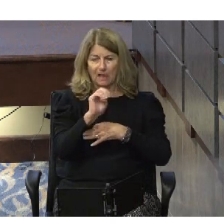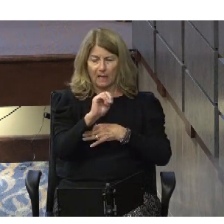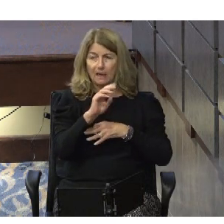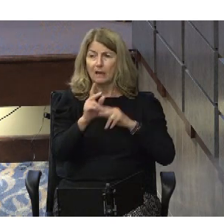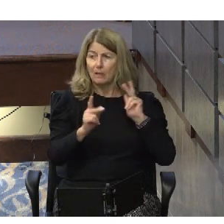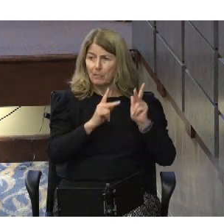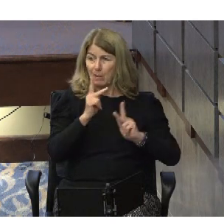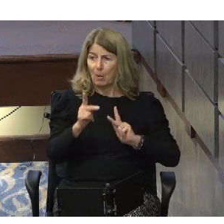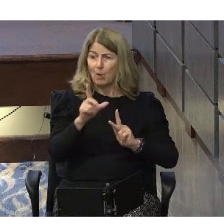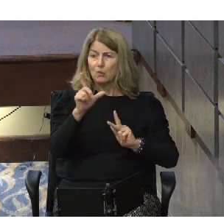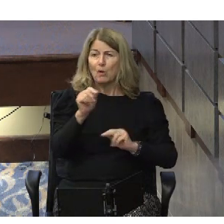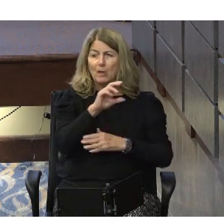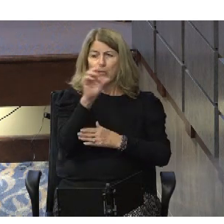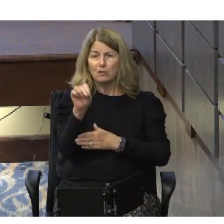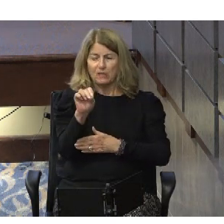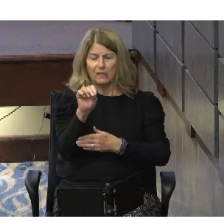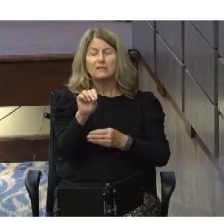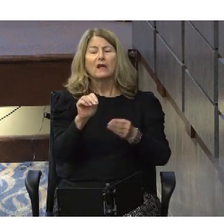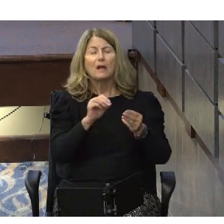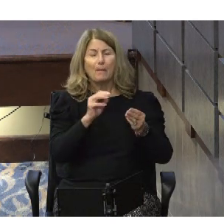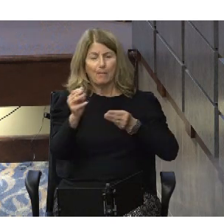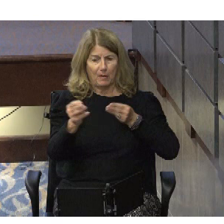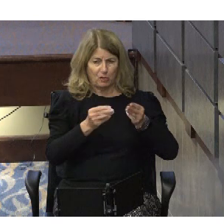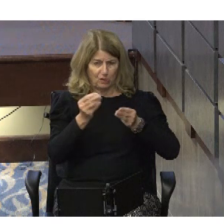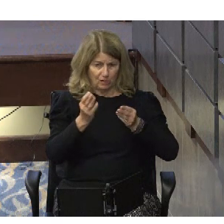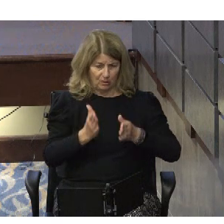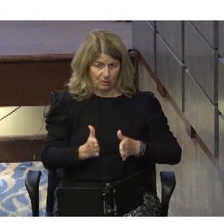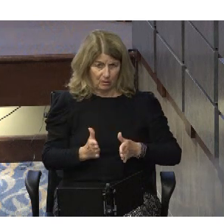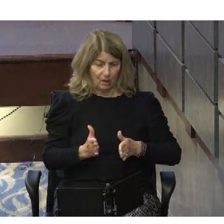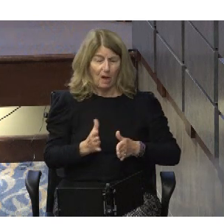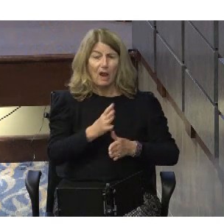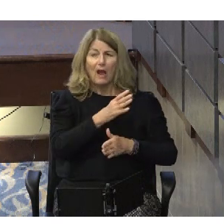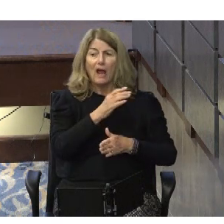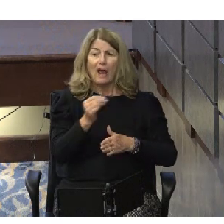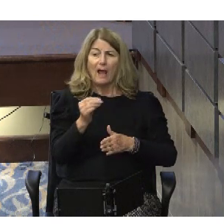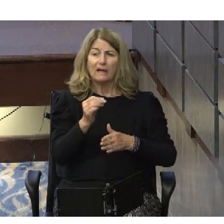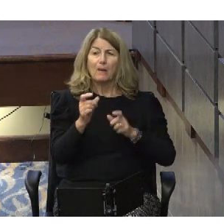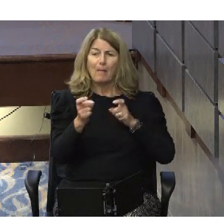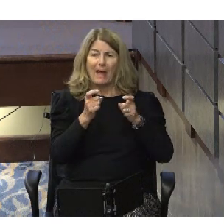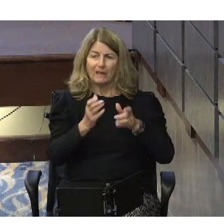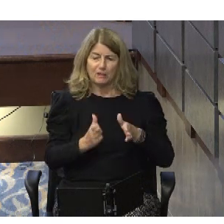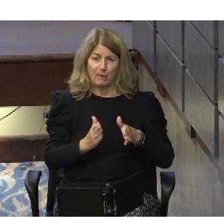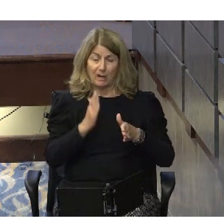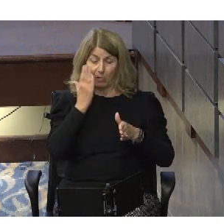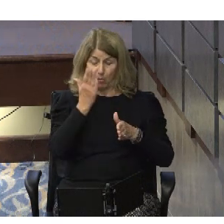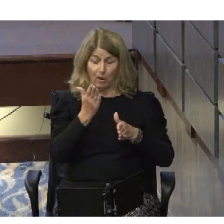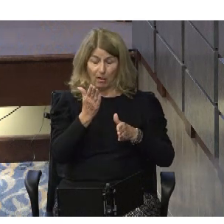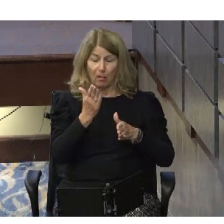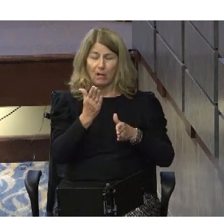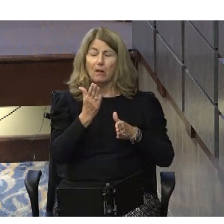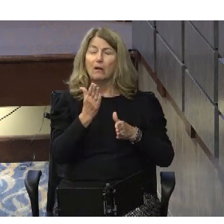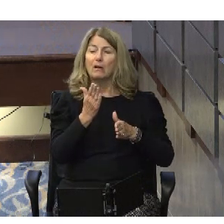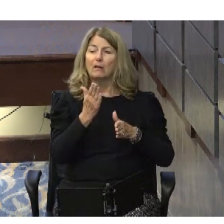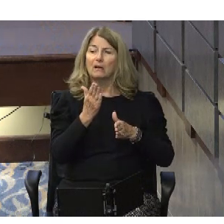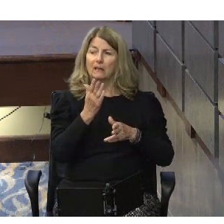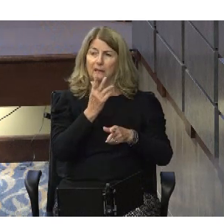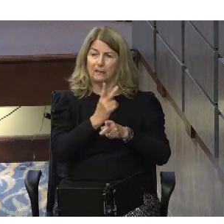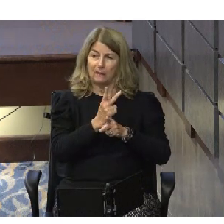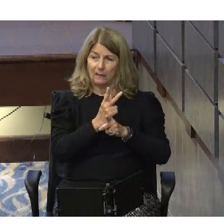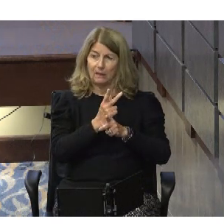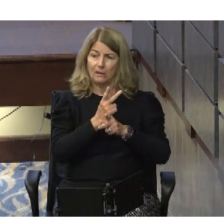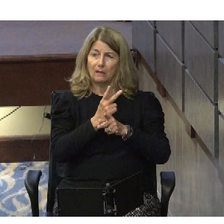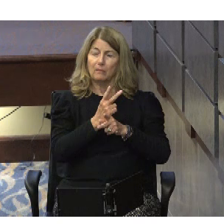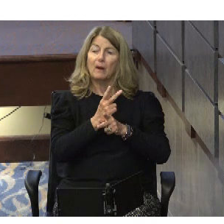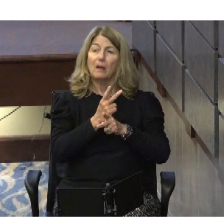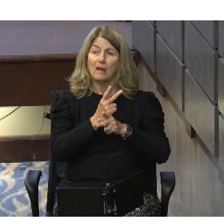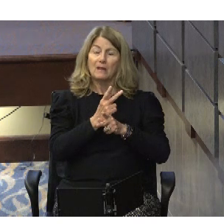that are missionals that will be living there. Property management, residential care will also help be playing a part in keeping them in a safe environment.